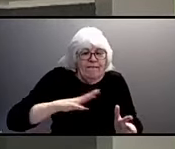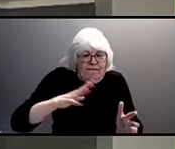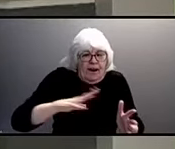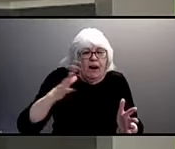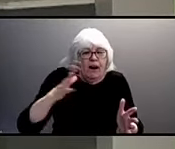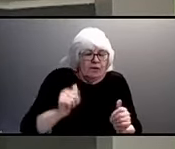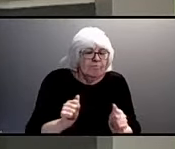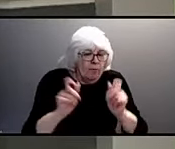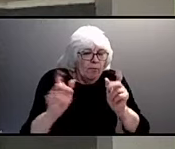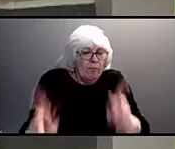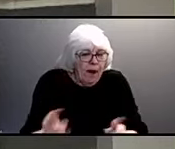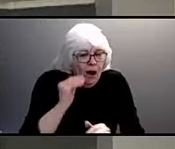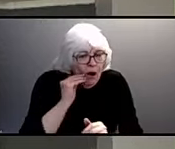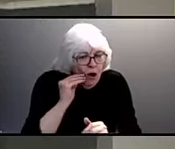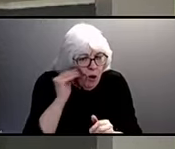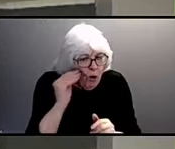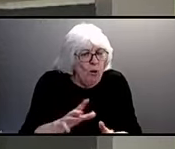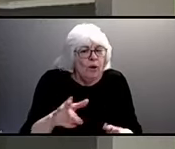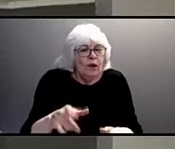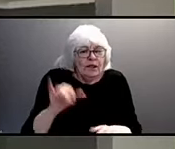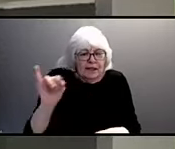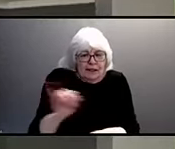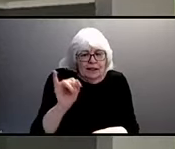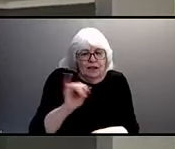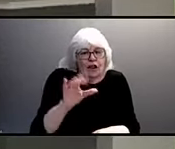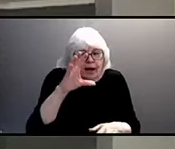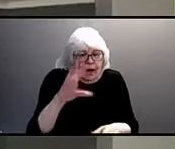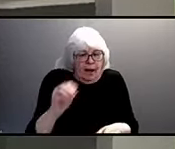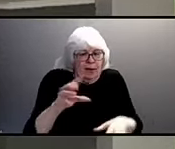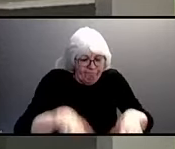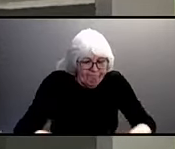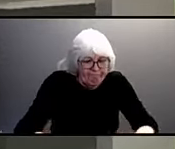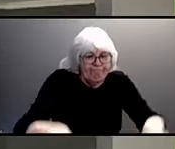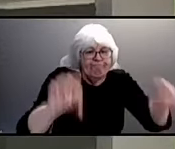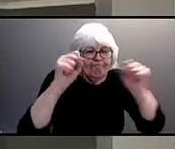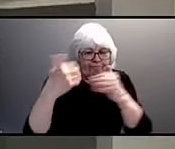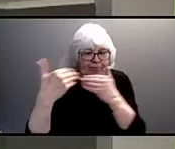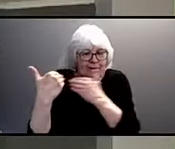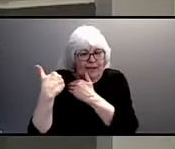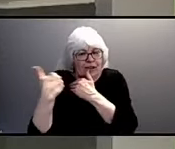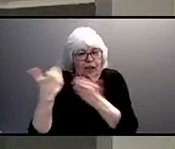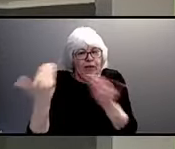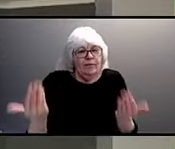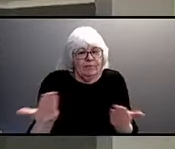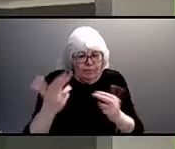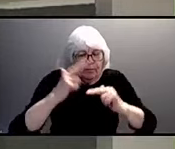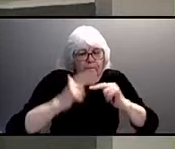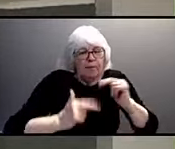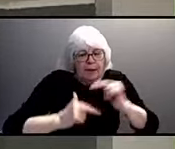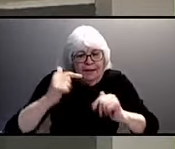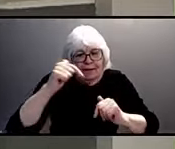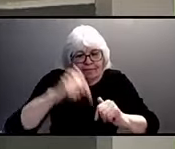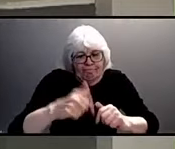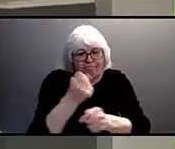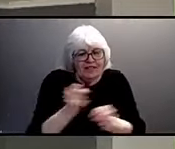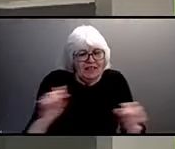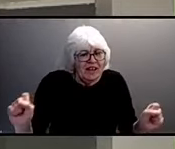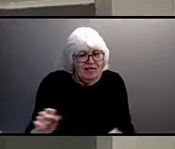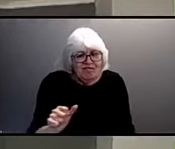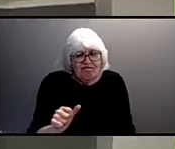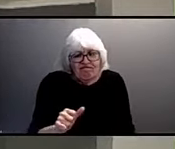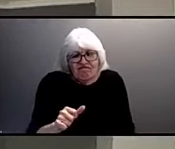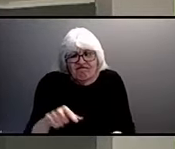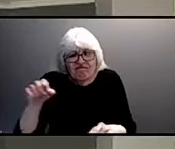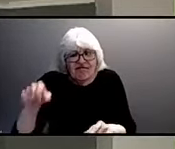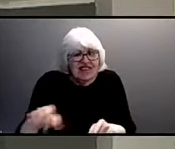take responsibility to make that building safe. In other cases, that's not possible because you don't have access to the